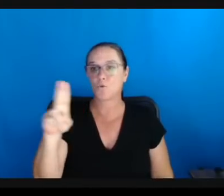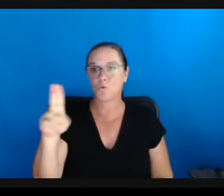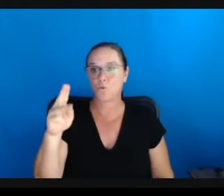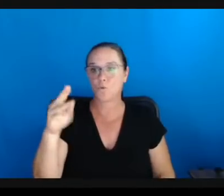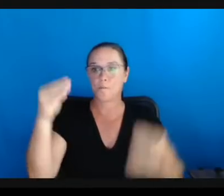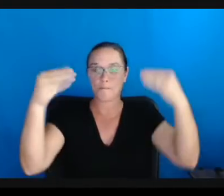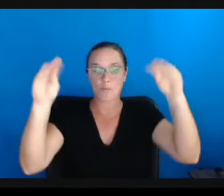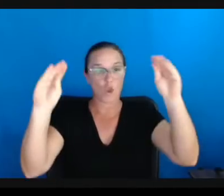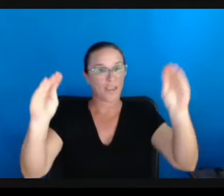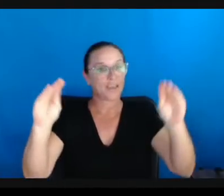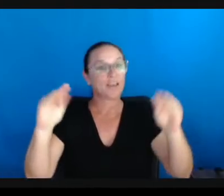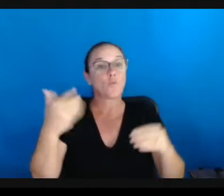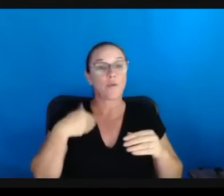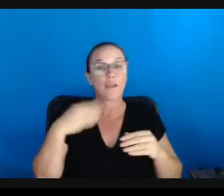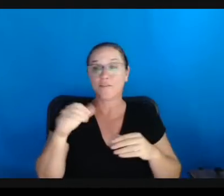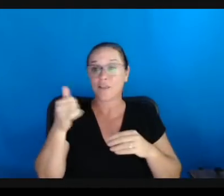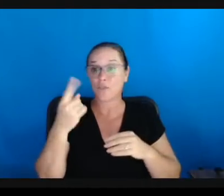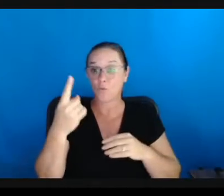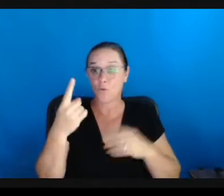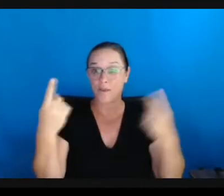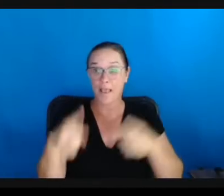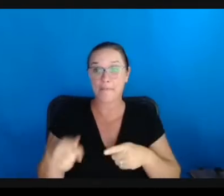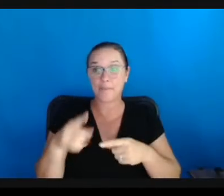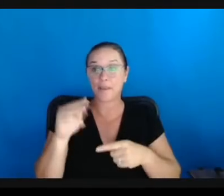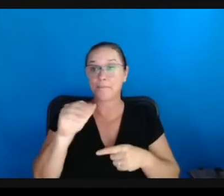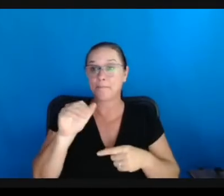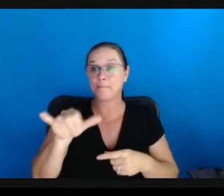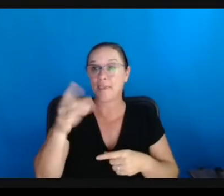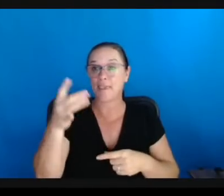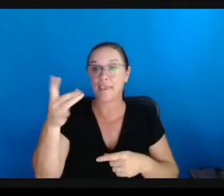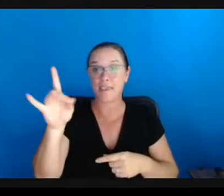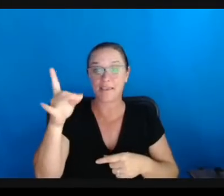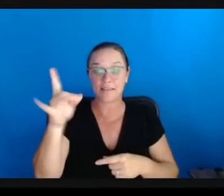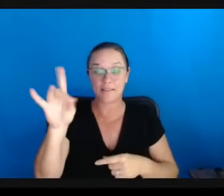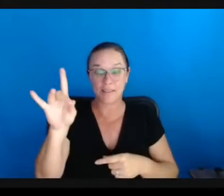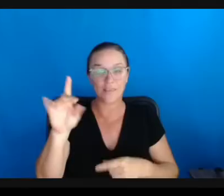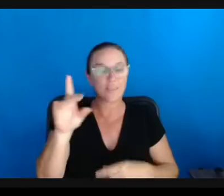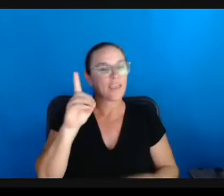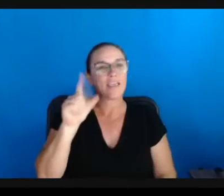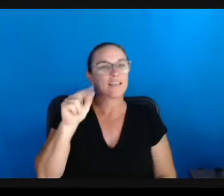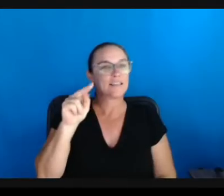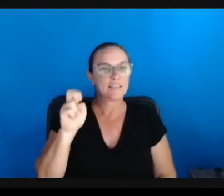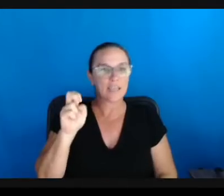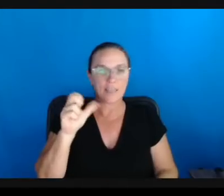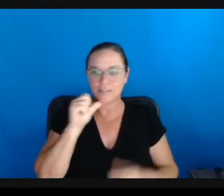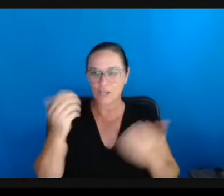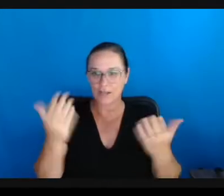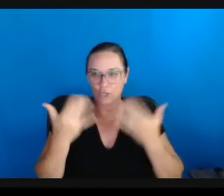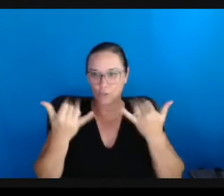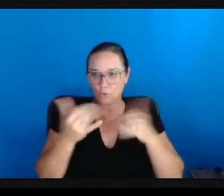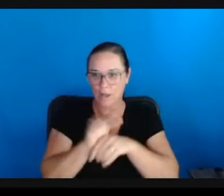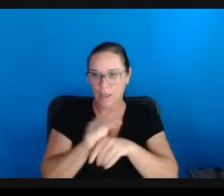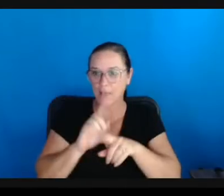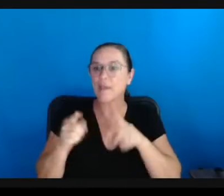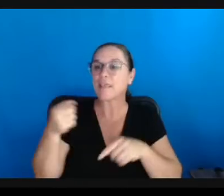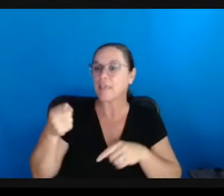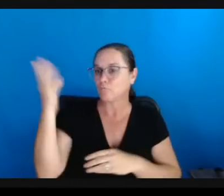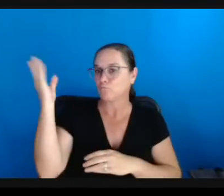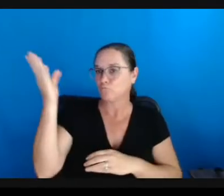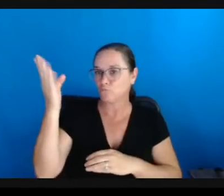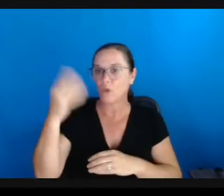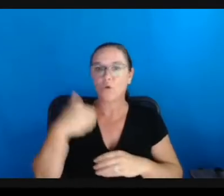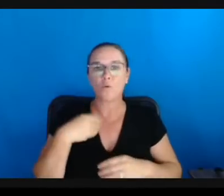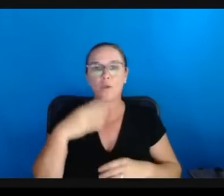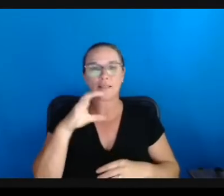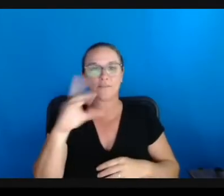one coming up on May 18th. Dane is not with us tonight, but he spoke. We also had the Civil Defense